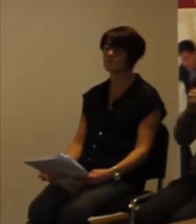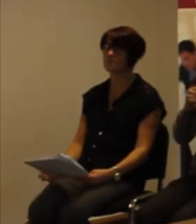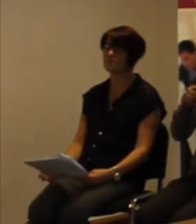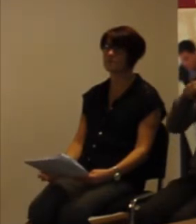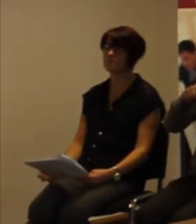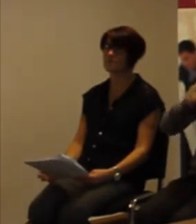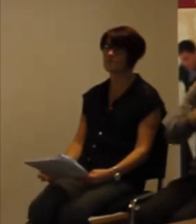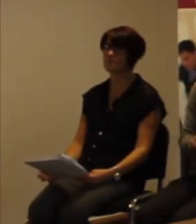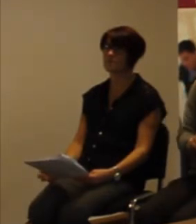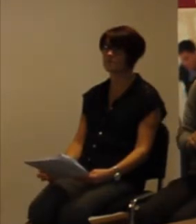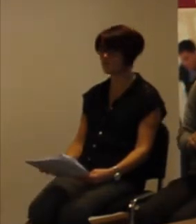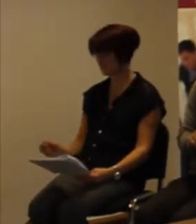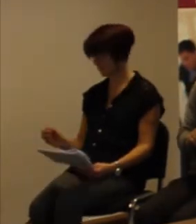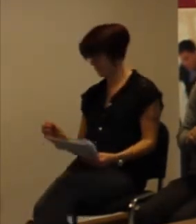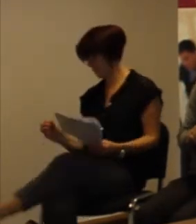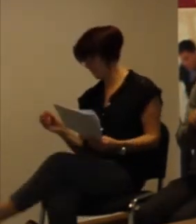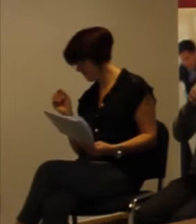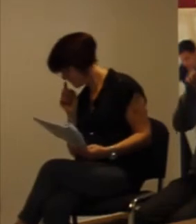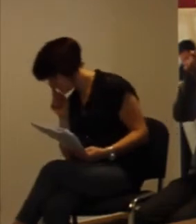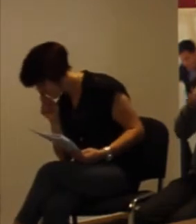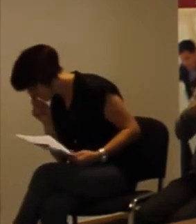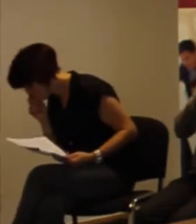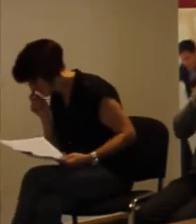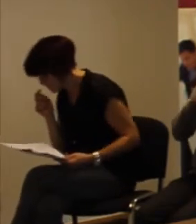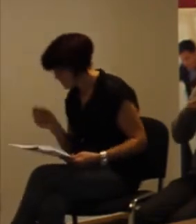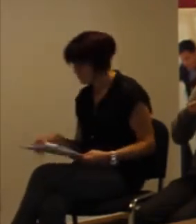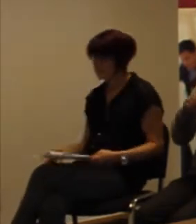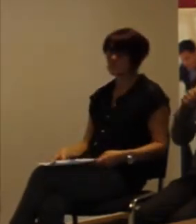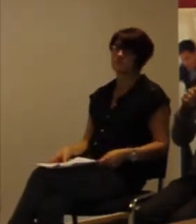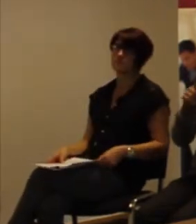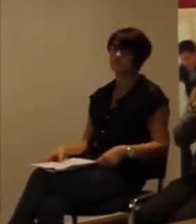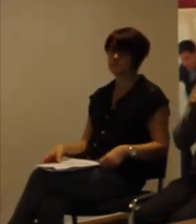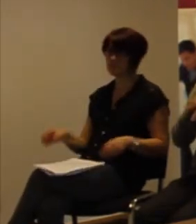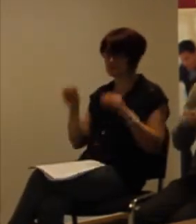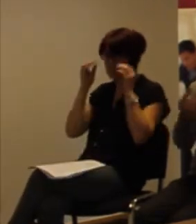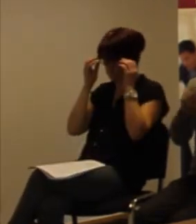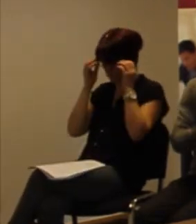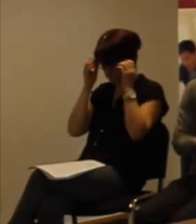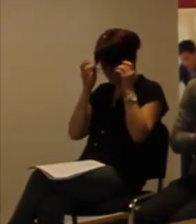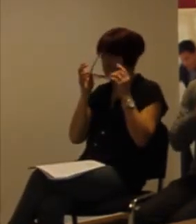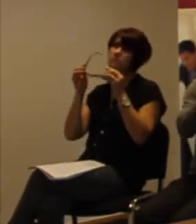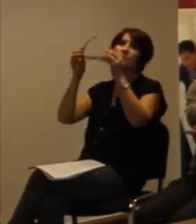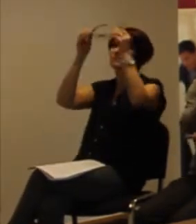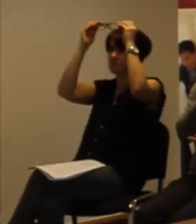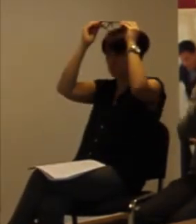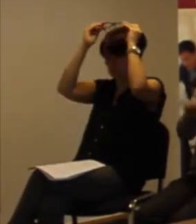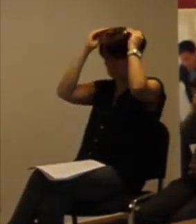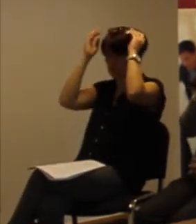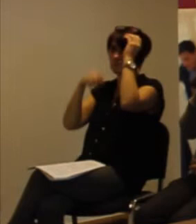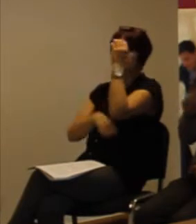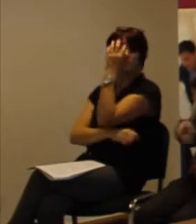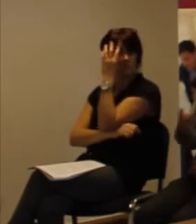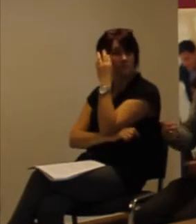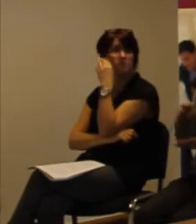Simple answer, no. I think I mentioned that with the same person. I think you mentioned that previously, that the reader one, you can be a reader and a scribe. Right. You okay. can.